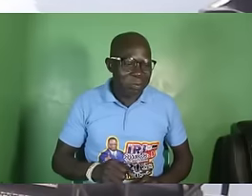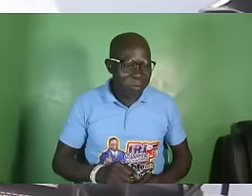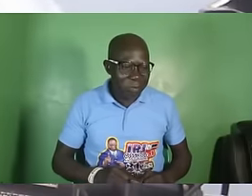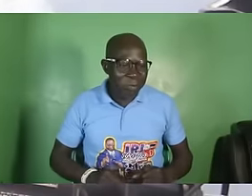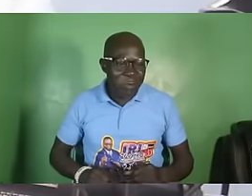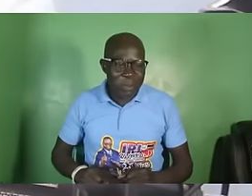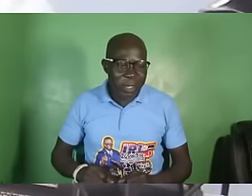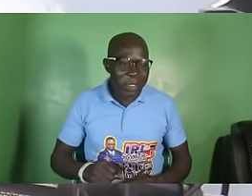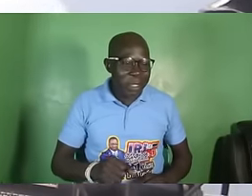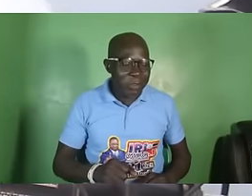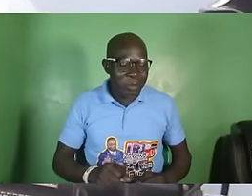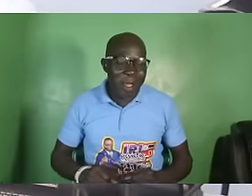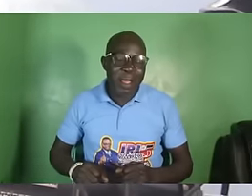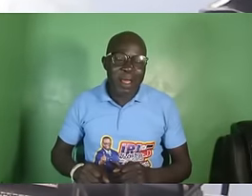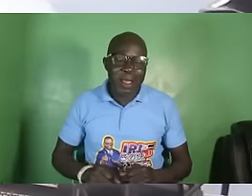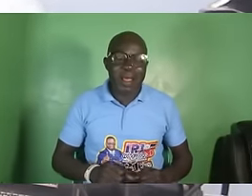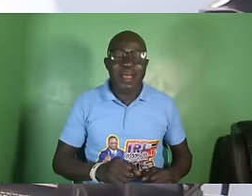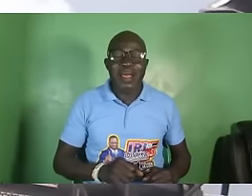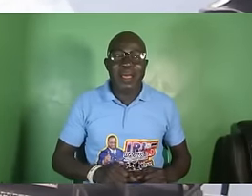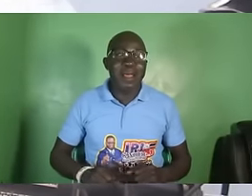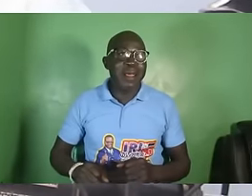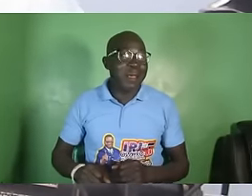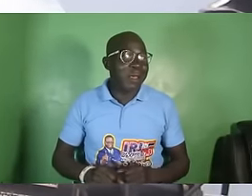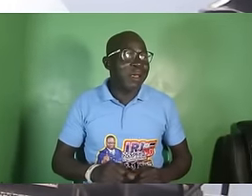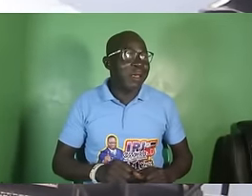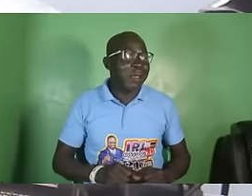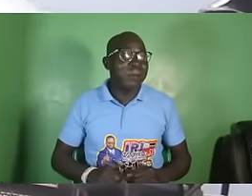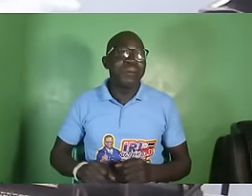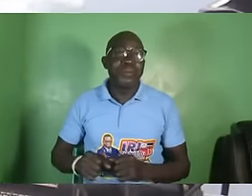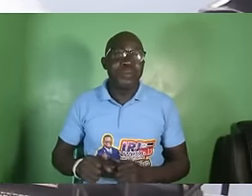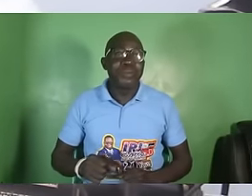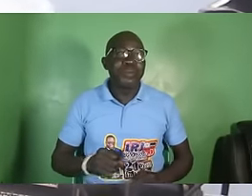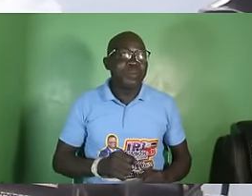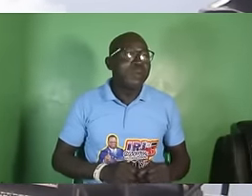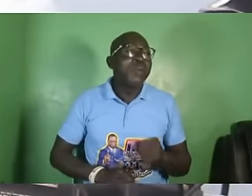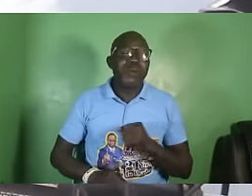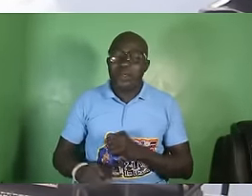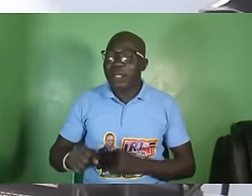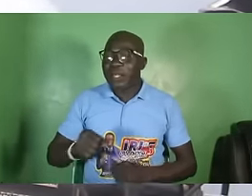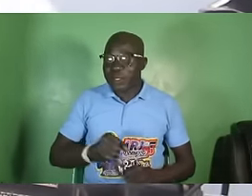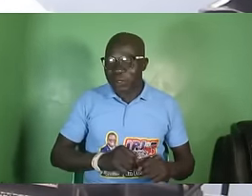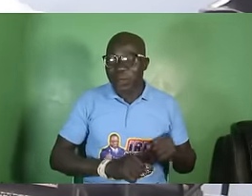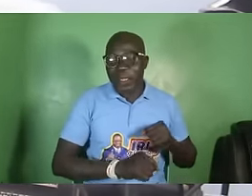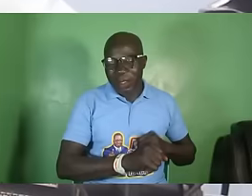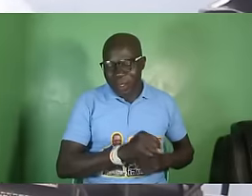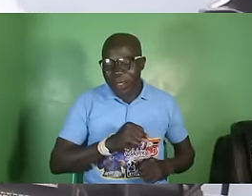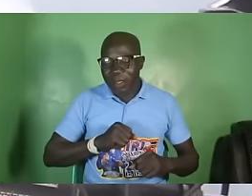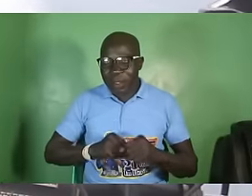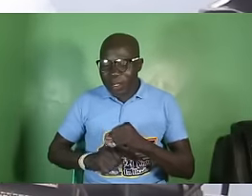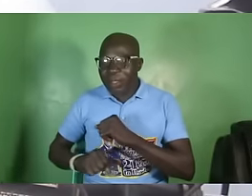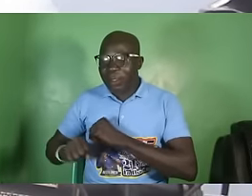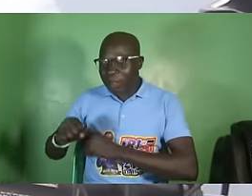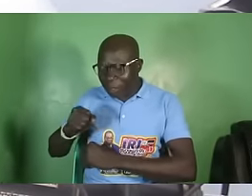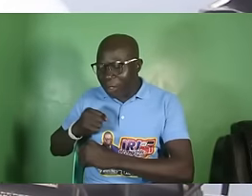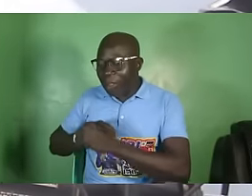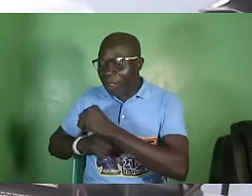eh ah mo de ya sope mo de Jesu ah mo de ya sope